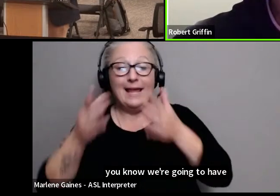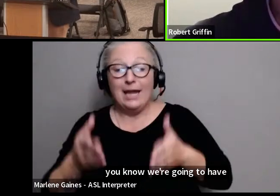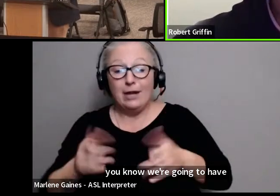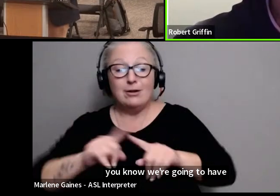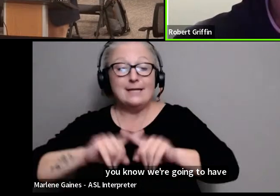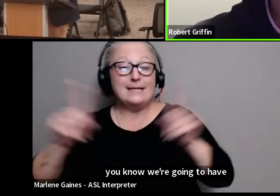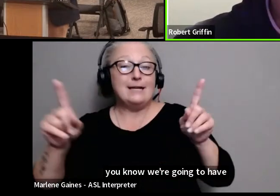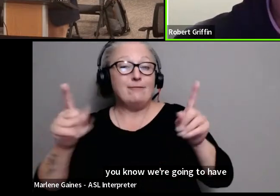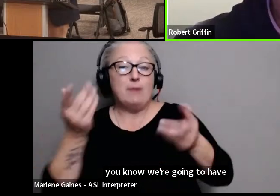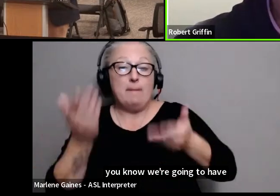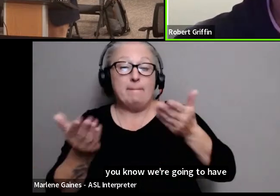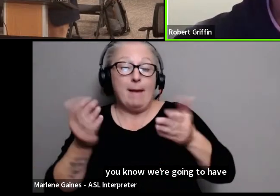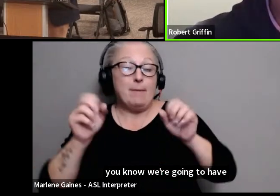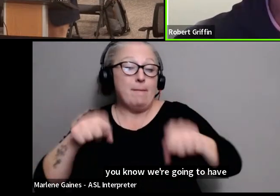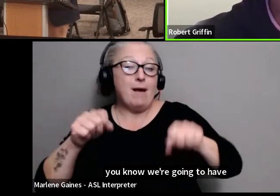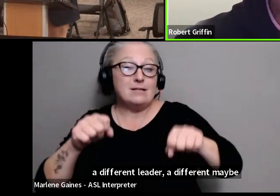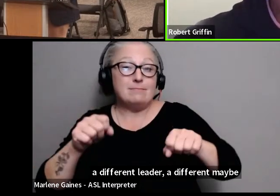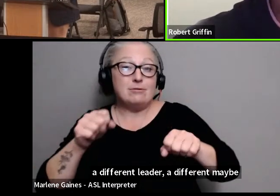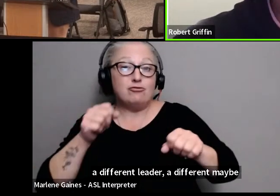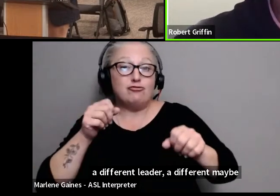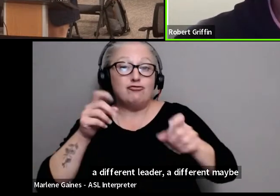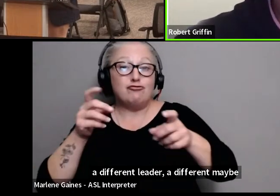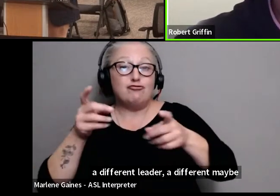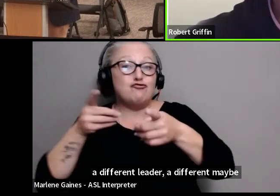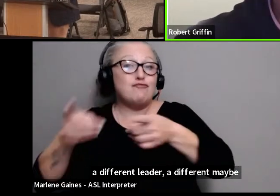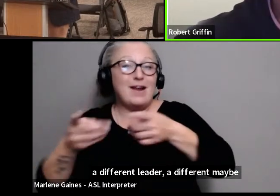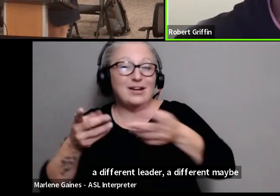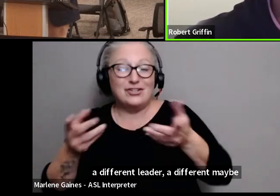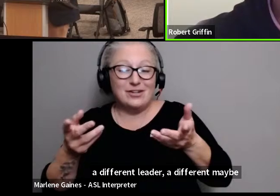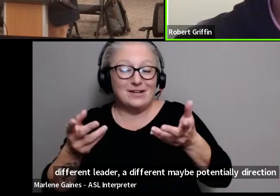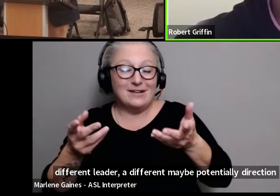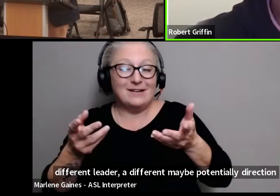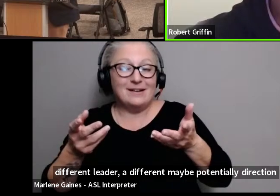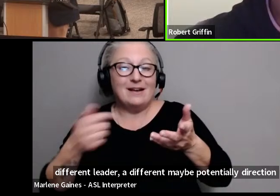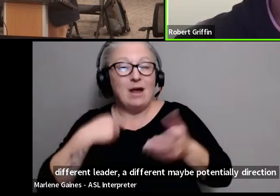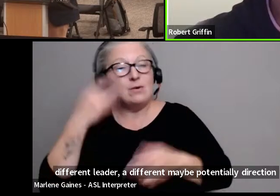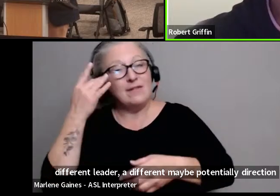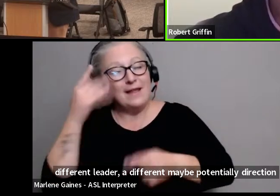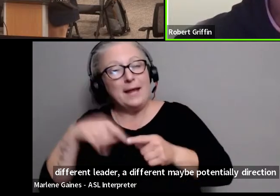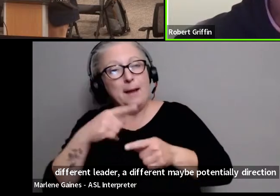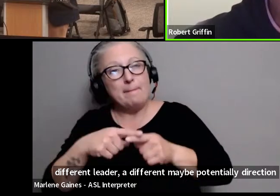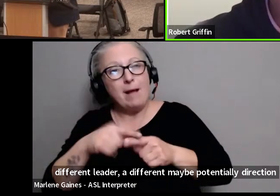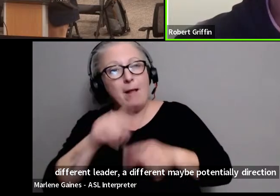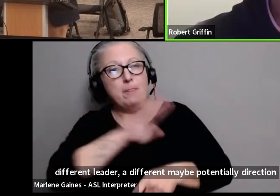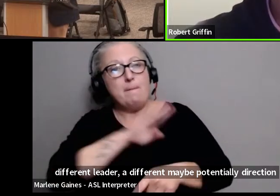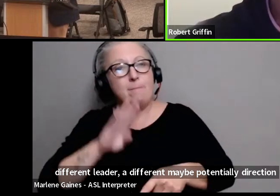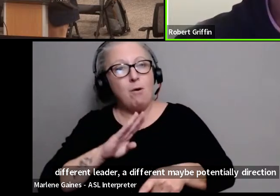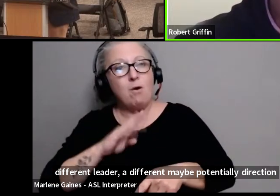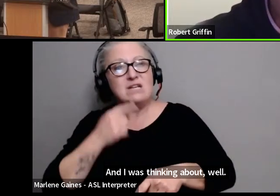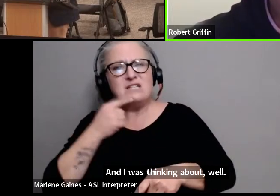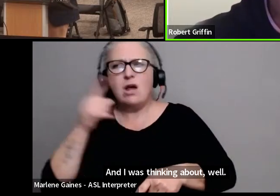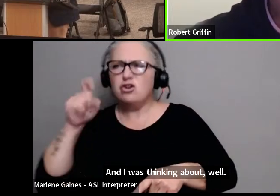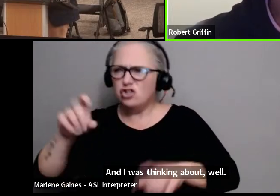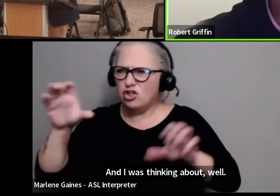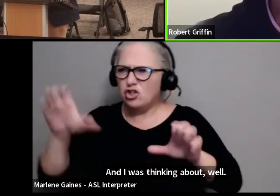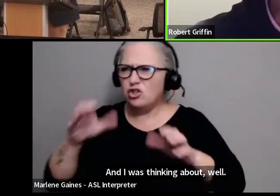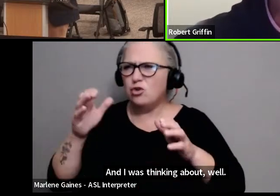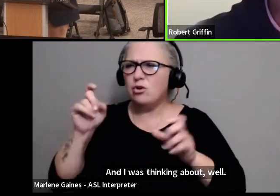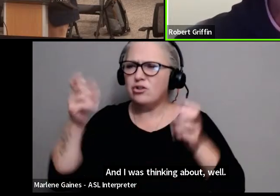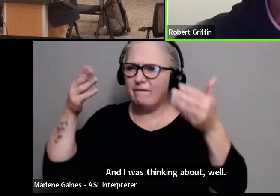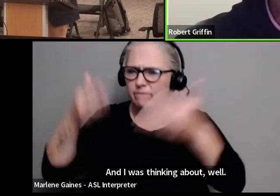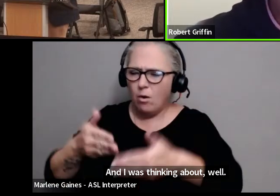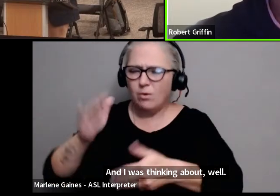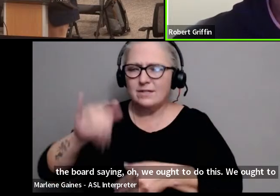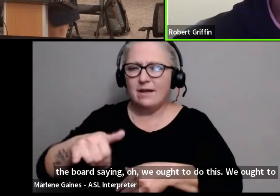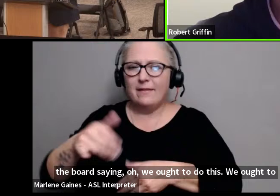different, maybe potentially direction. And I was thinking about, while the board saying, oh, we ought to do this, we ought to focus on